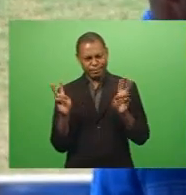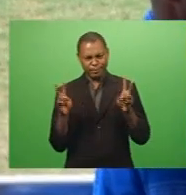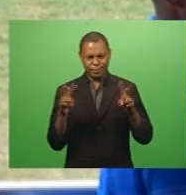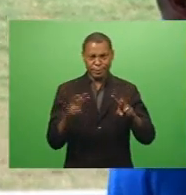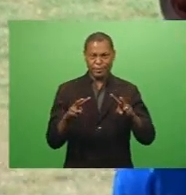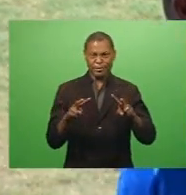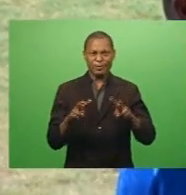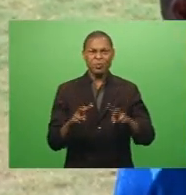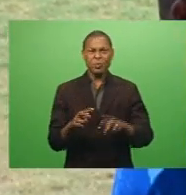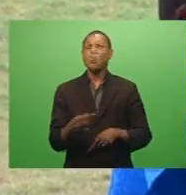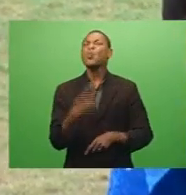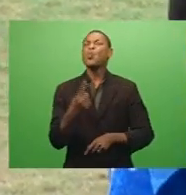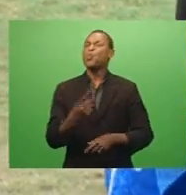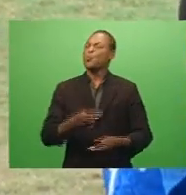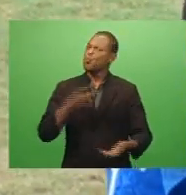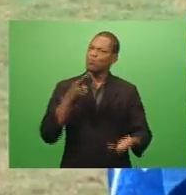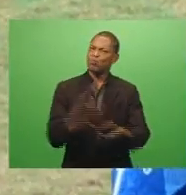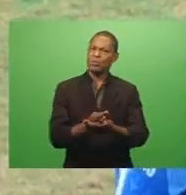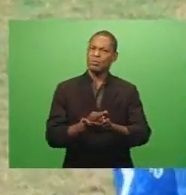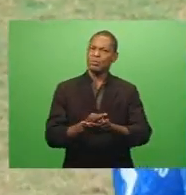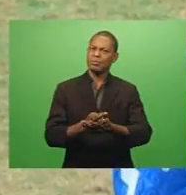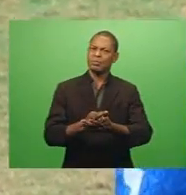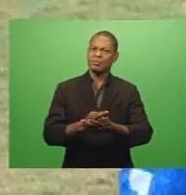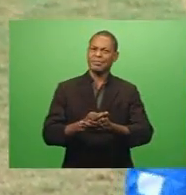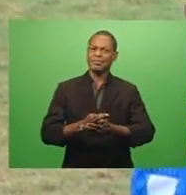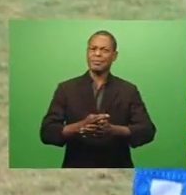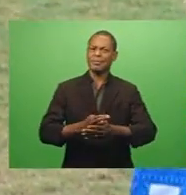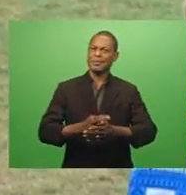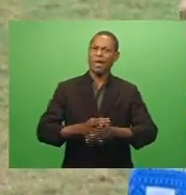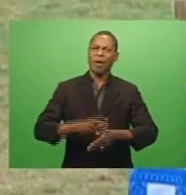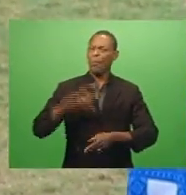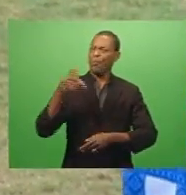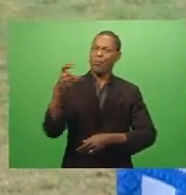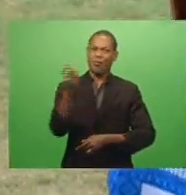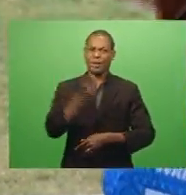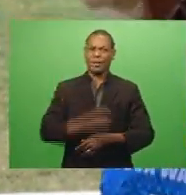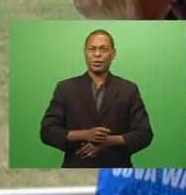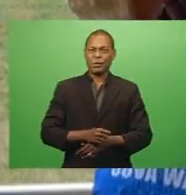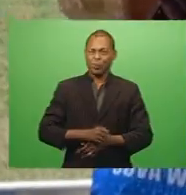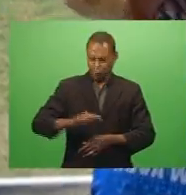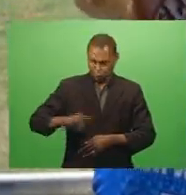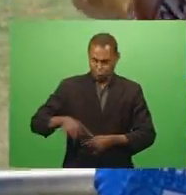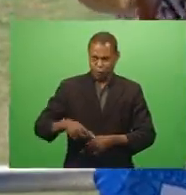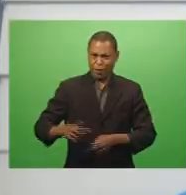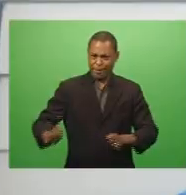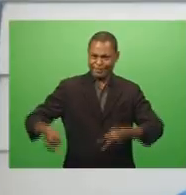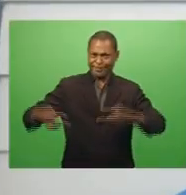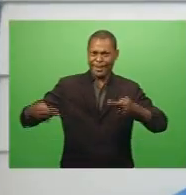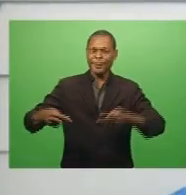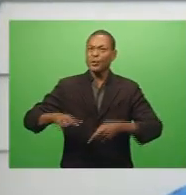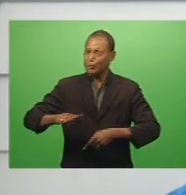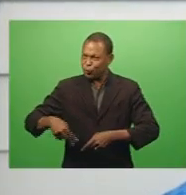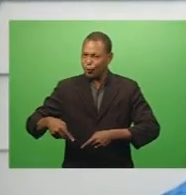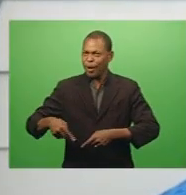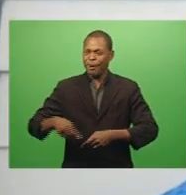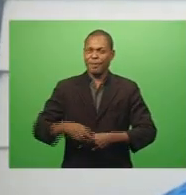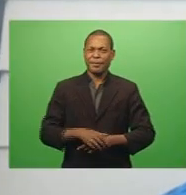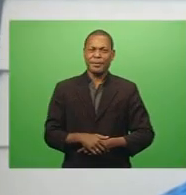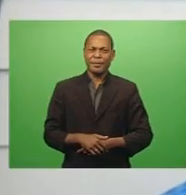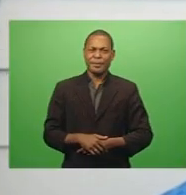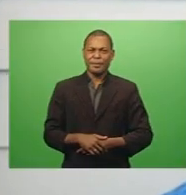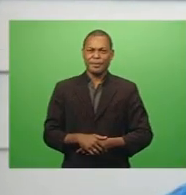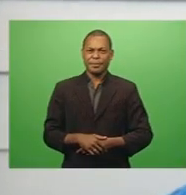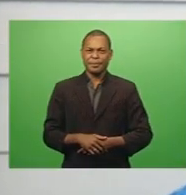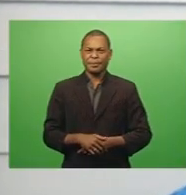the real champion, and it's Suva against Suva. It's like a school